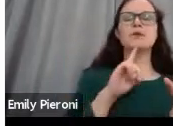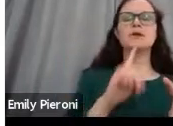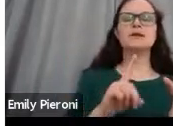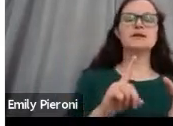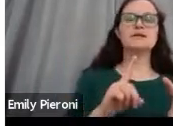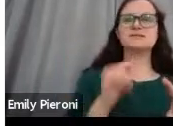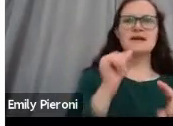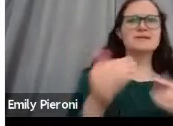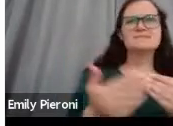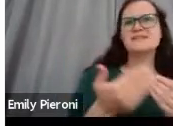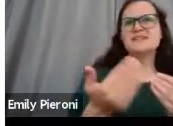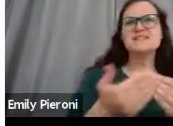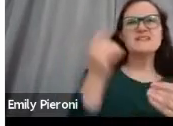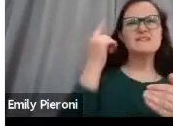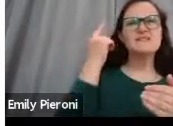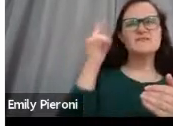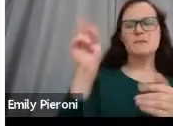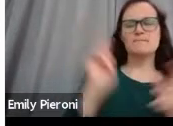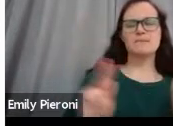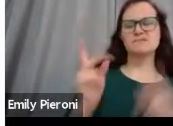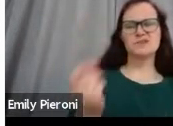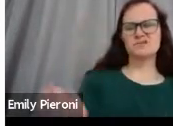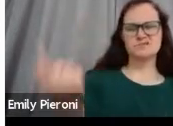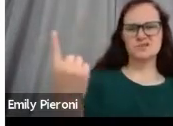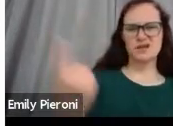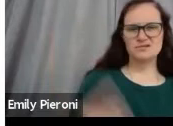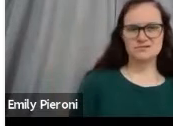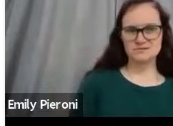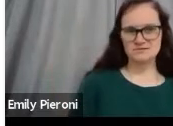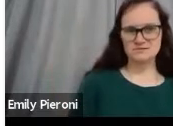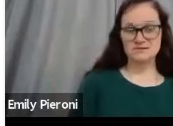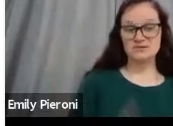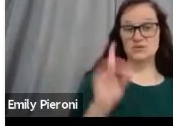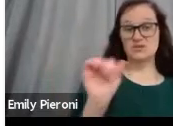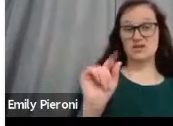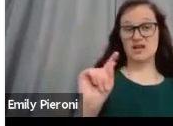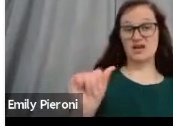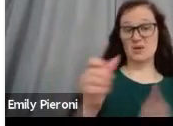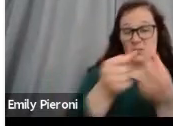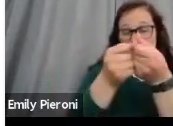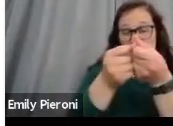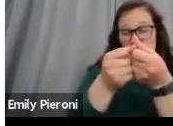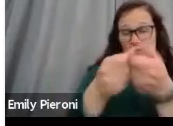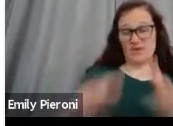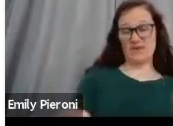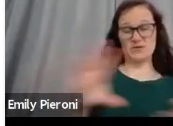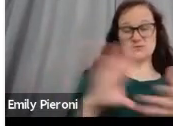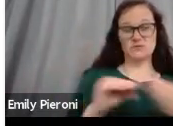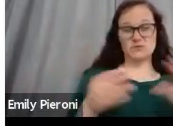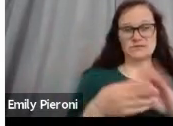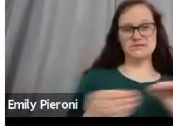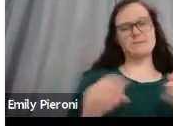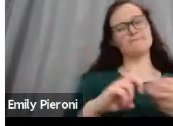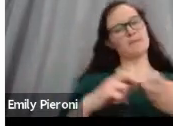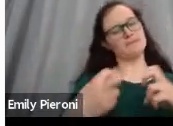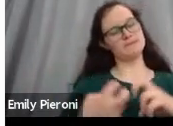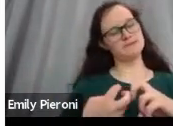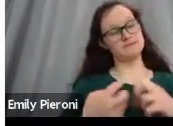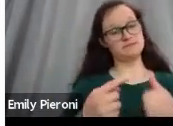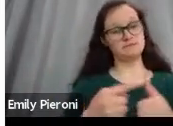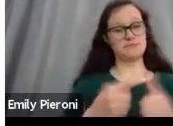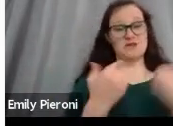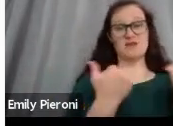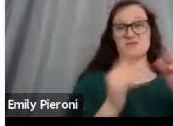for people to grasp. So data without a story has some issues. It limits people's